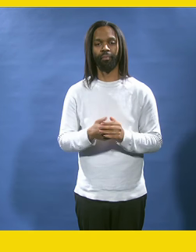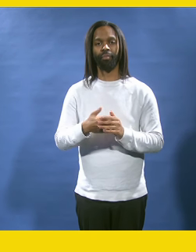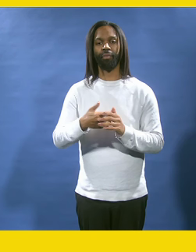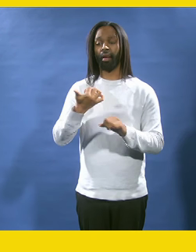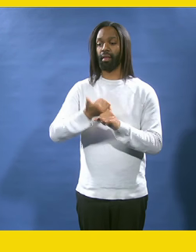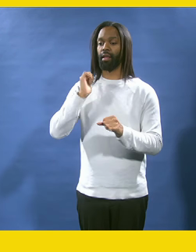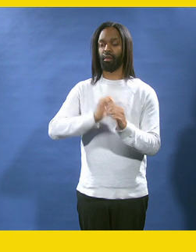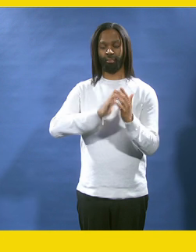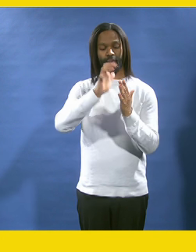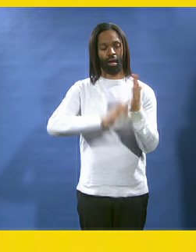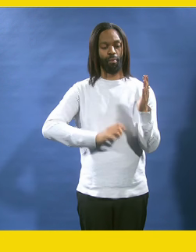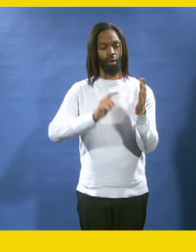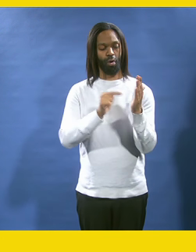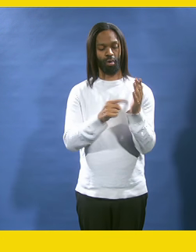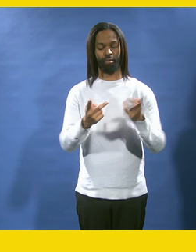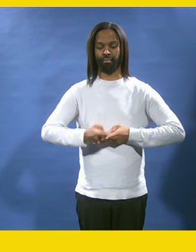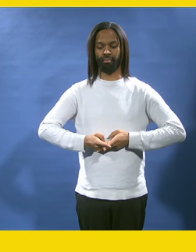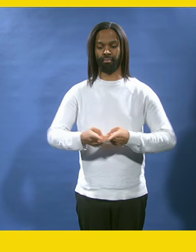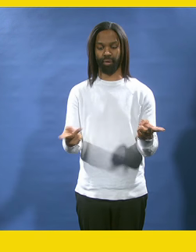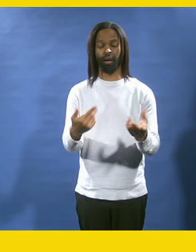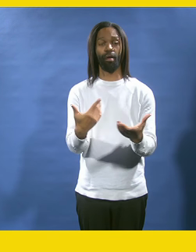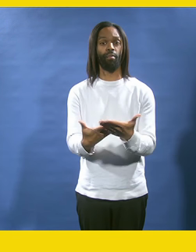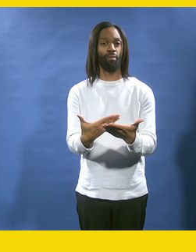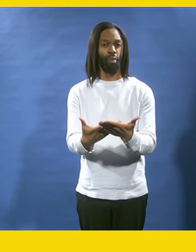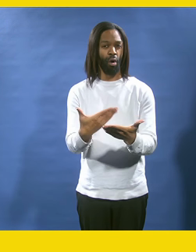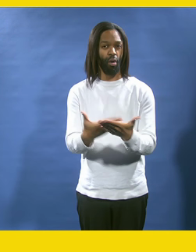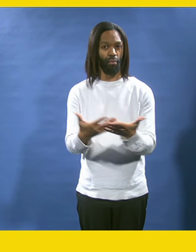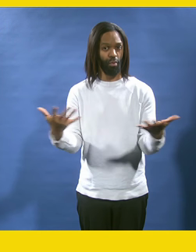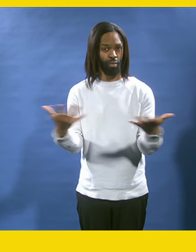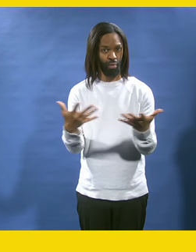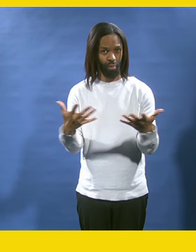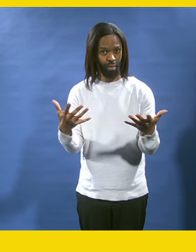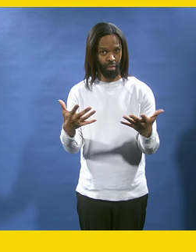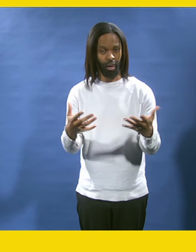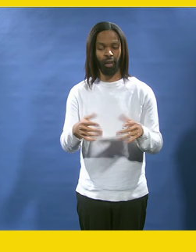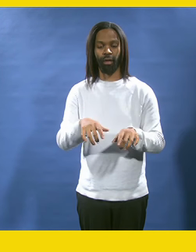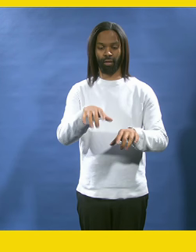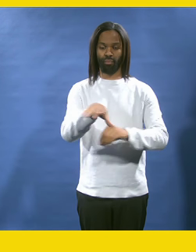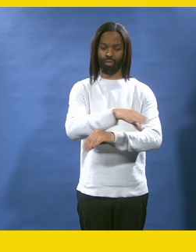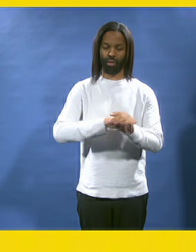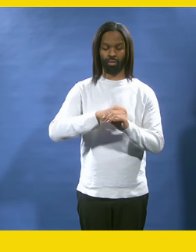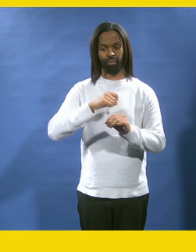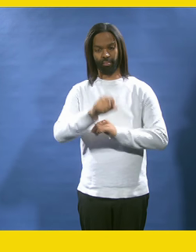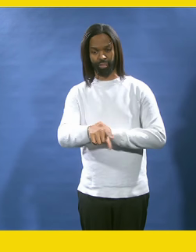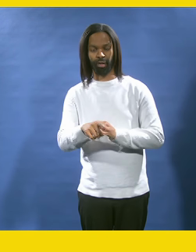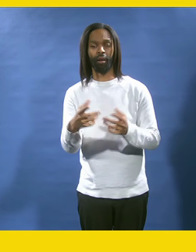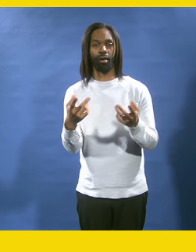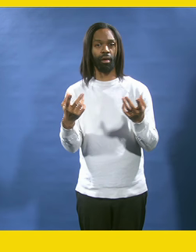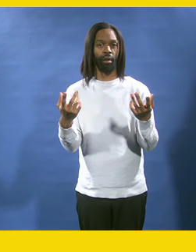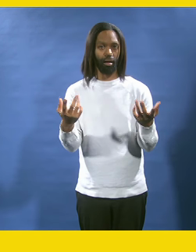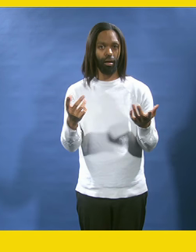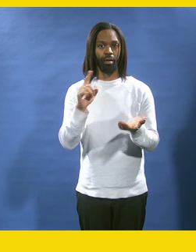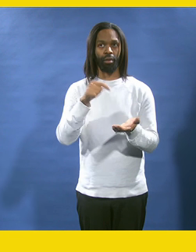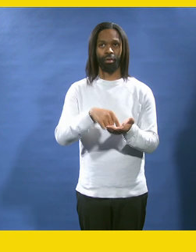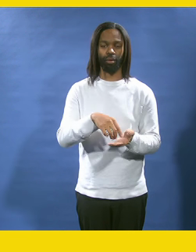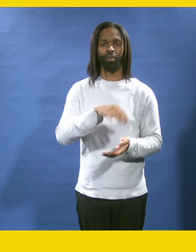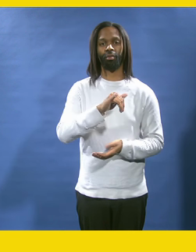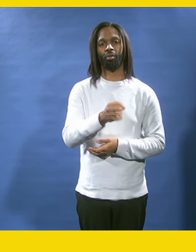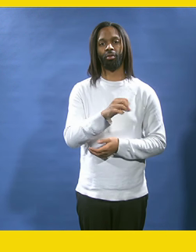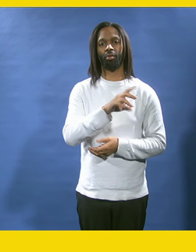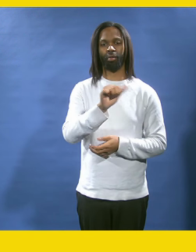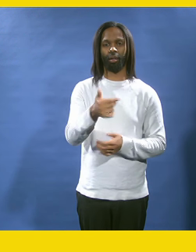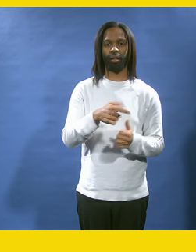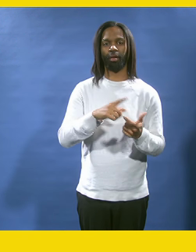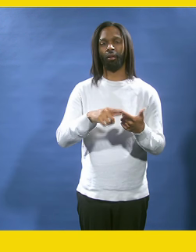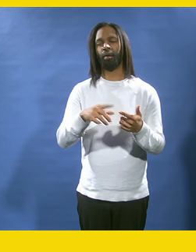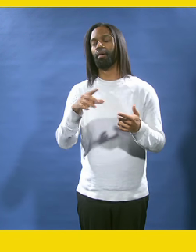women in the provinces of Jawzjan, Balkh, and Faryab. These heinous acts